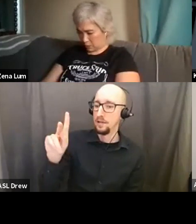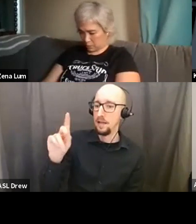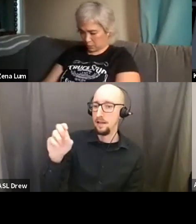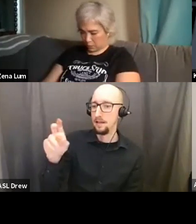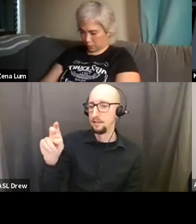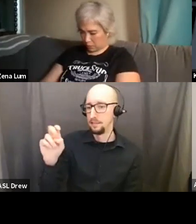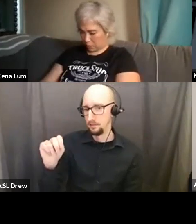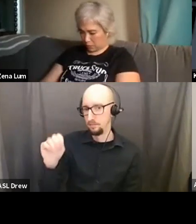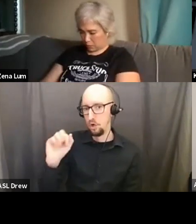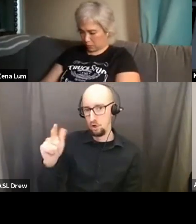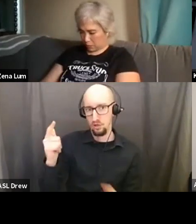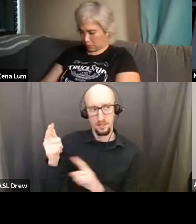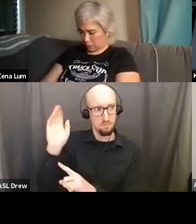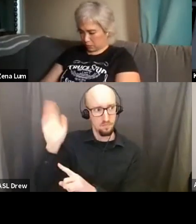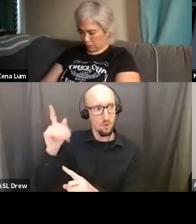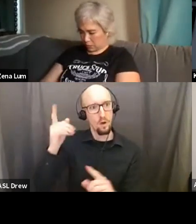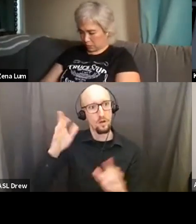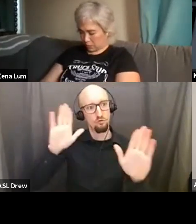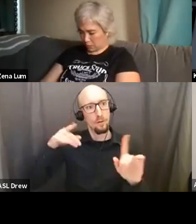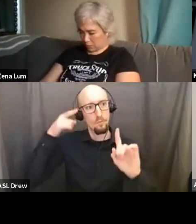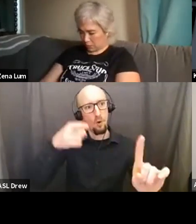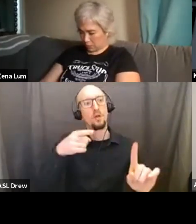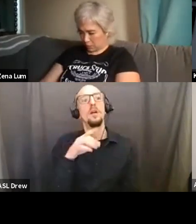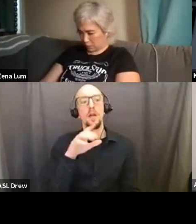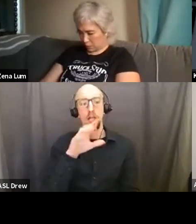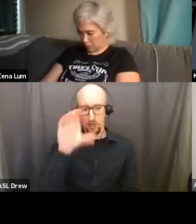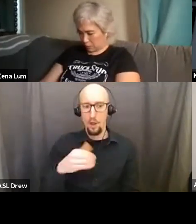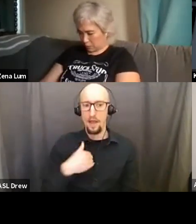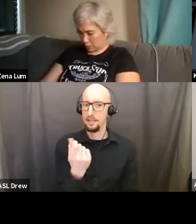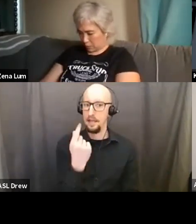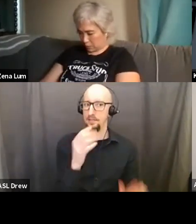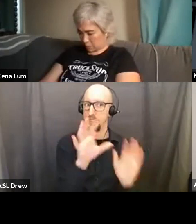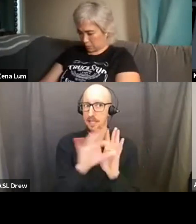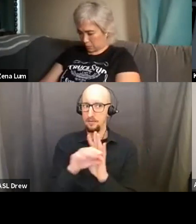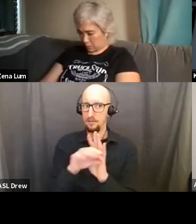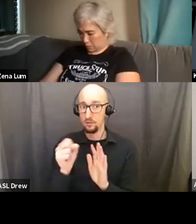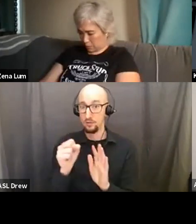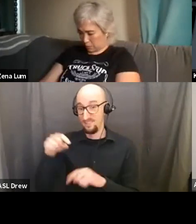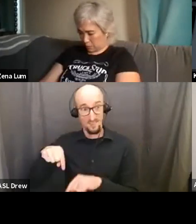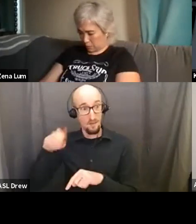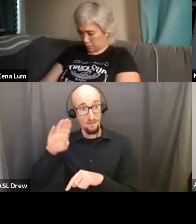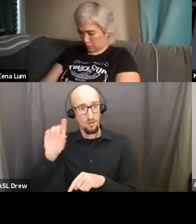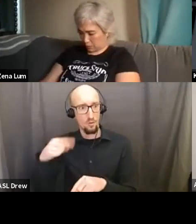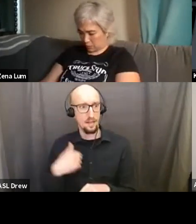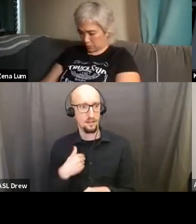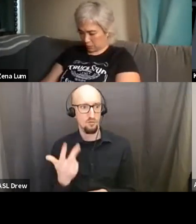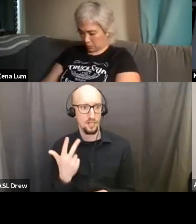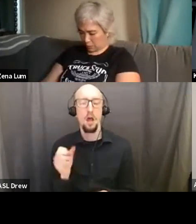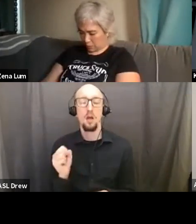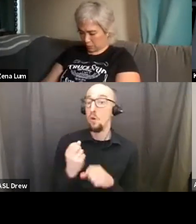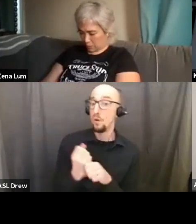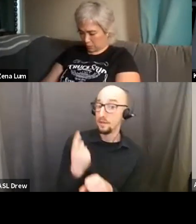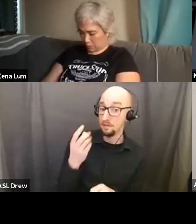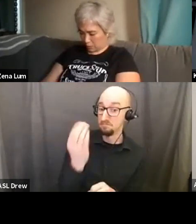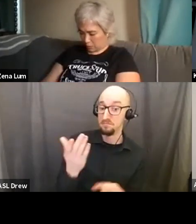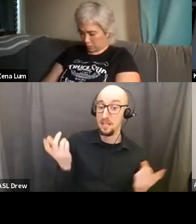that Chicago has 11 selective high schools, but Boston only has 3. So actually last year at the very beginning,